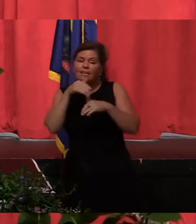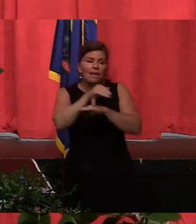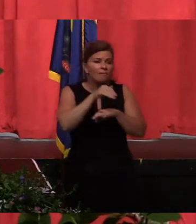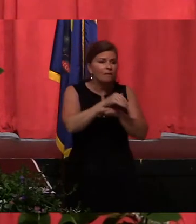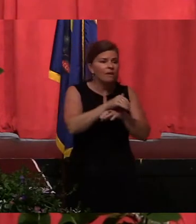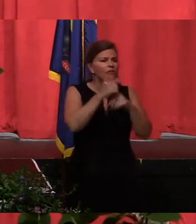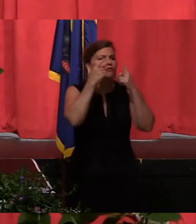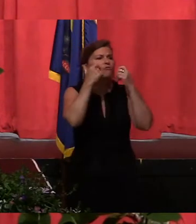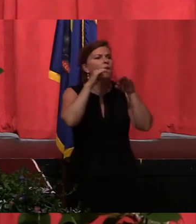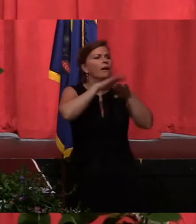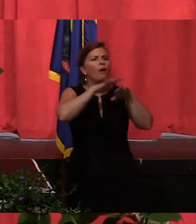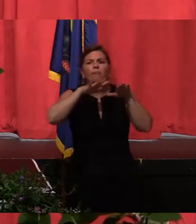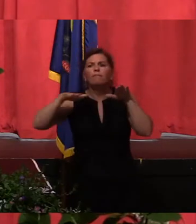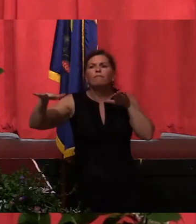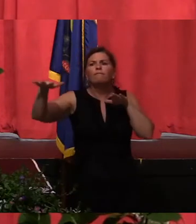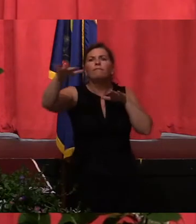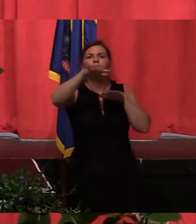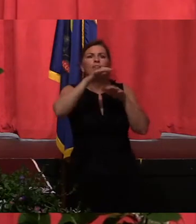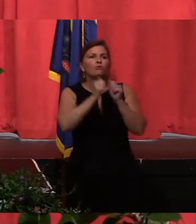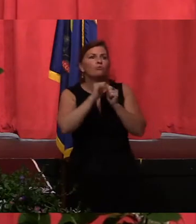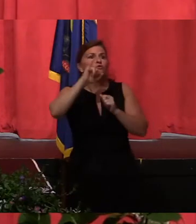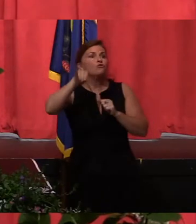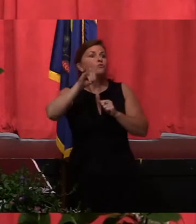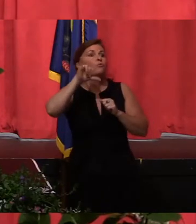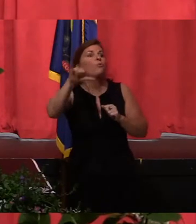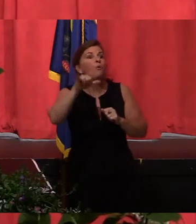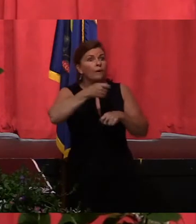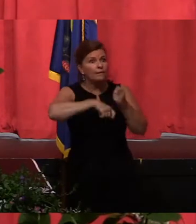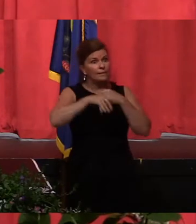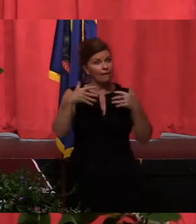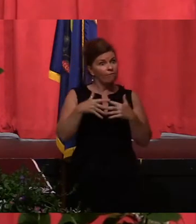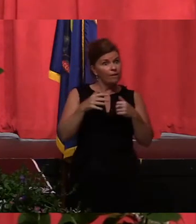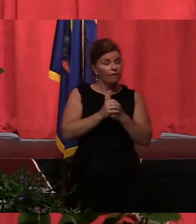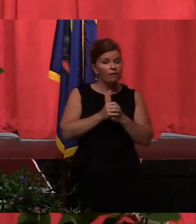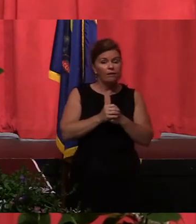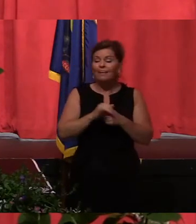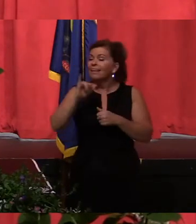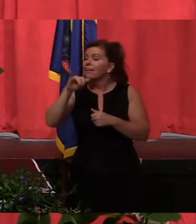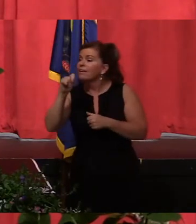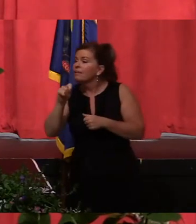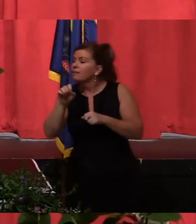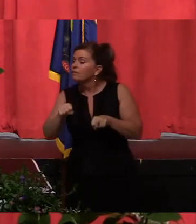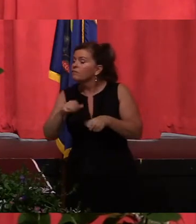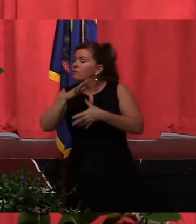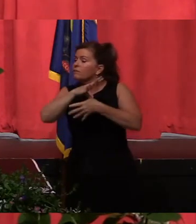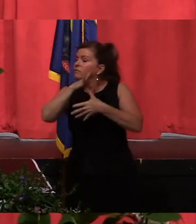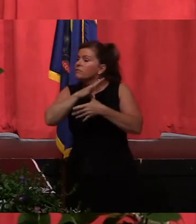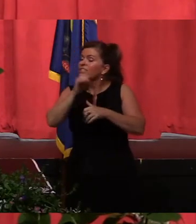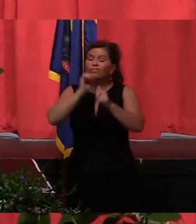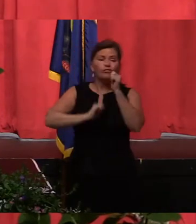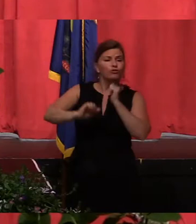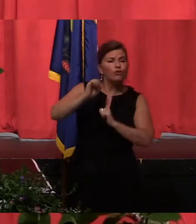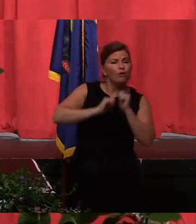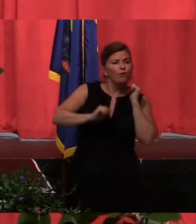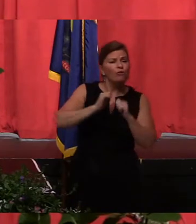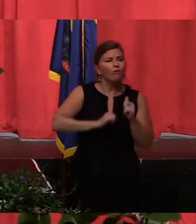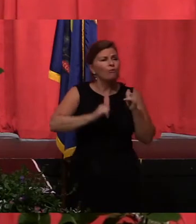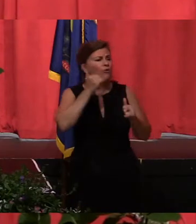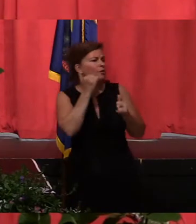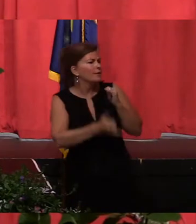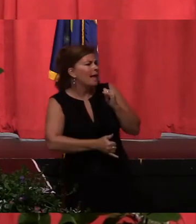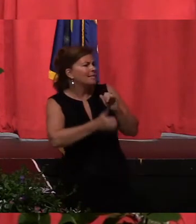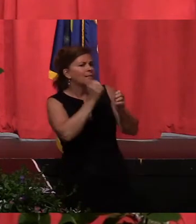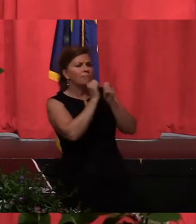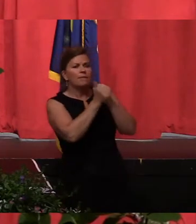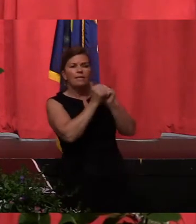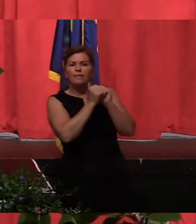of fear. It could have been your senior show, your last concert, or your last track meet. There